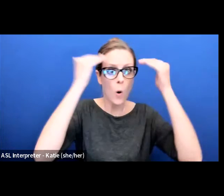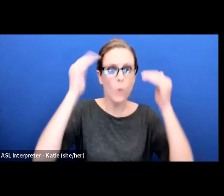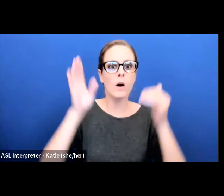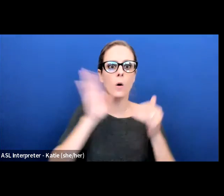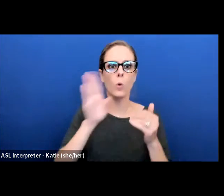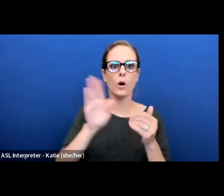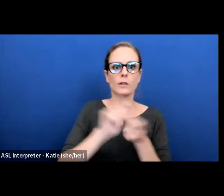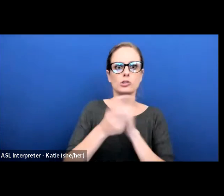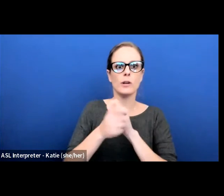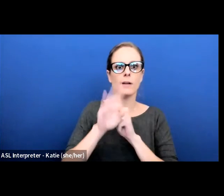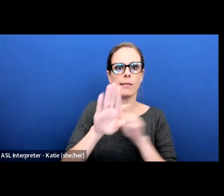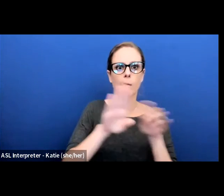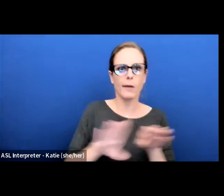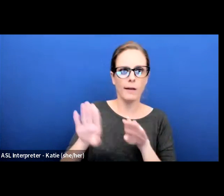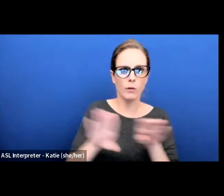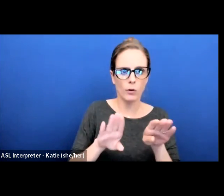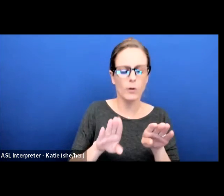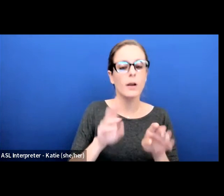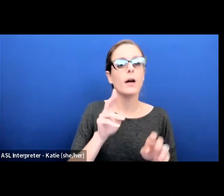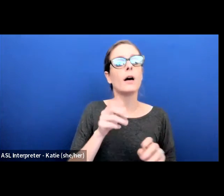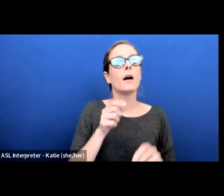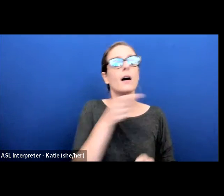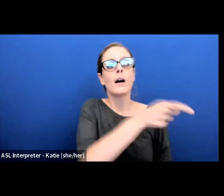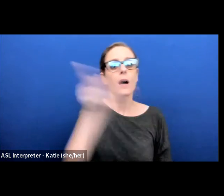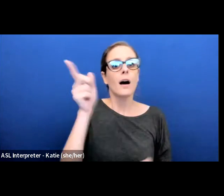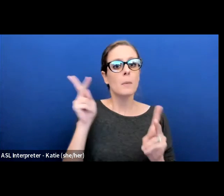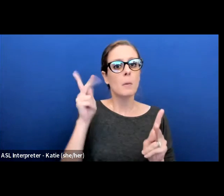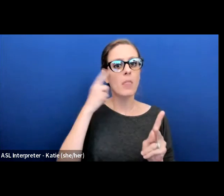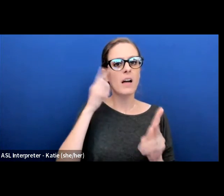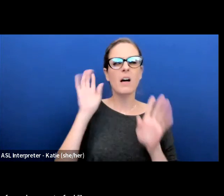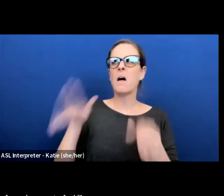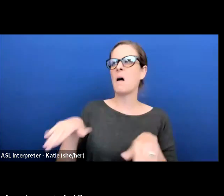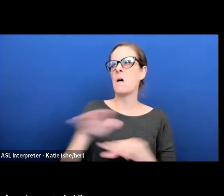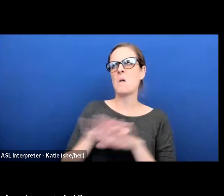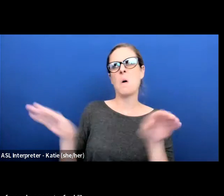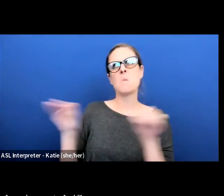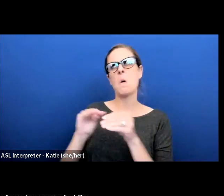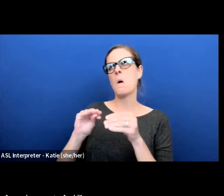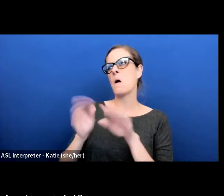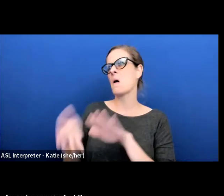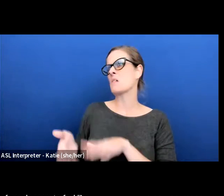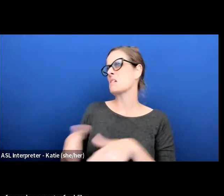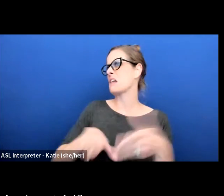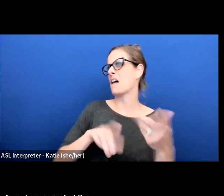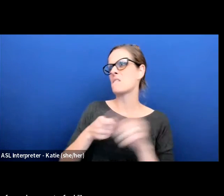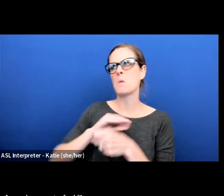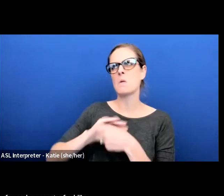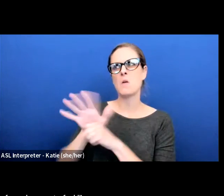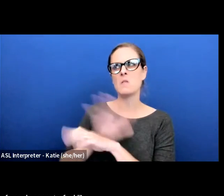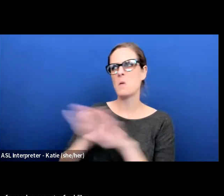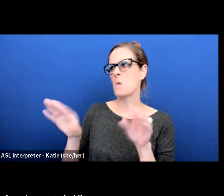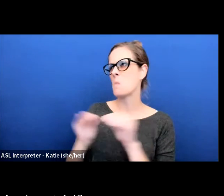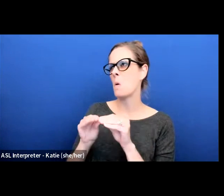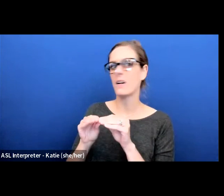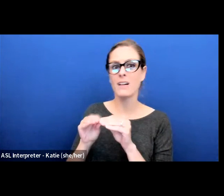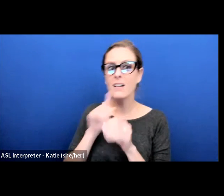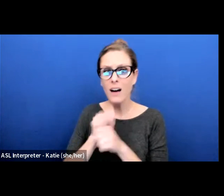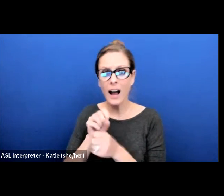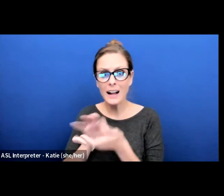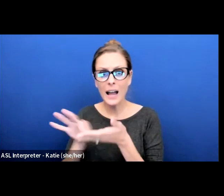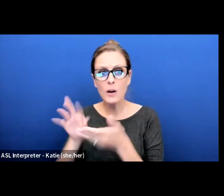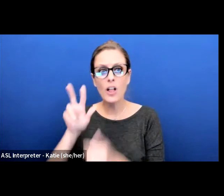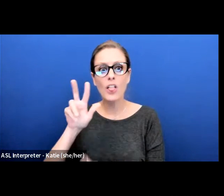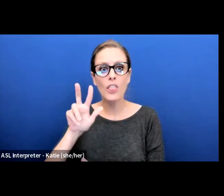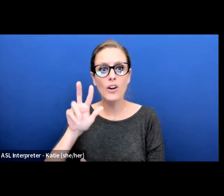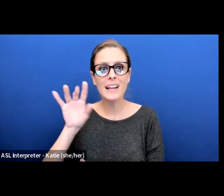one's dying from COVID anymore, but at least by my count, and I'm literally counting on the dashboard, 38 people have died in